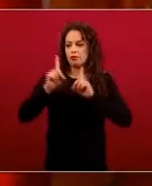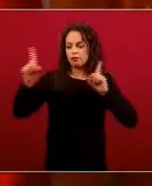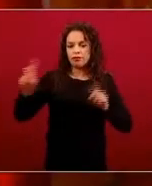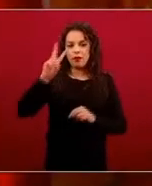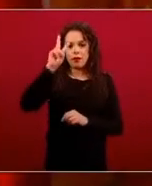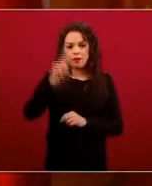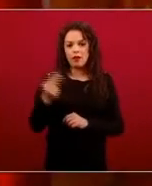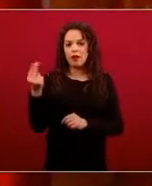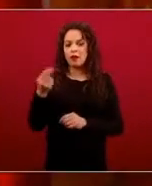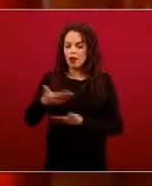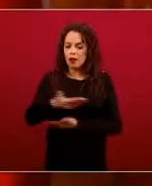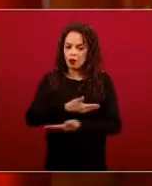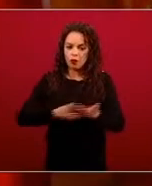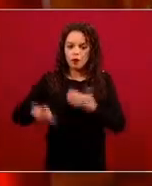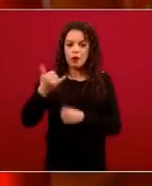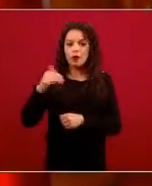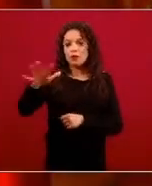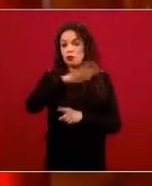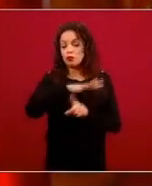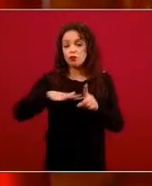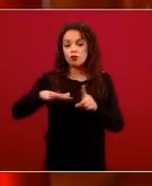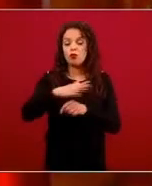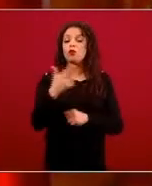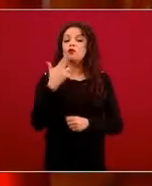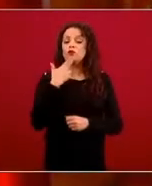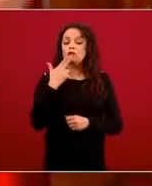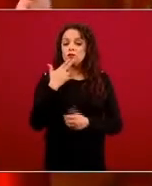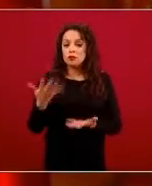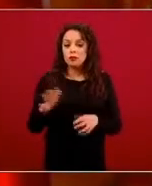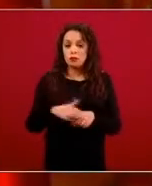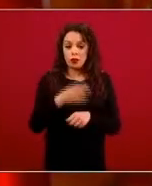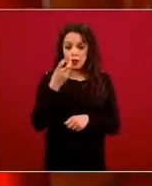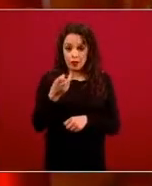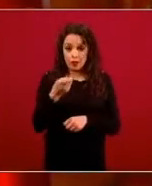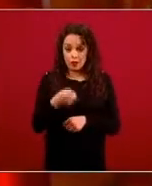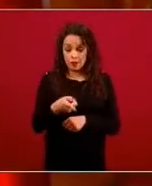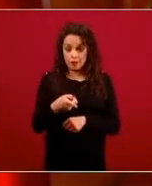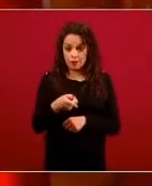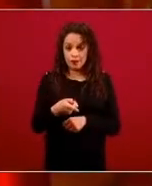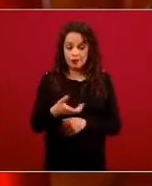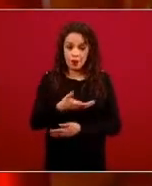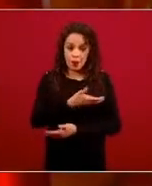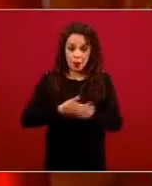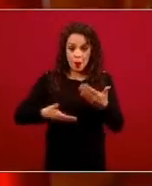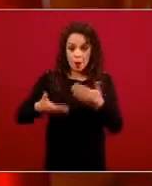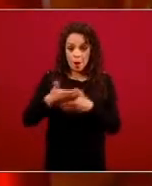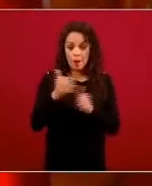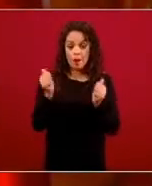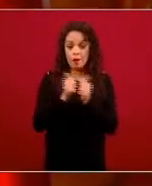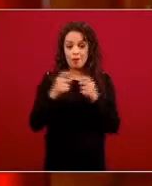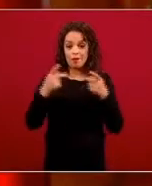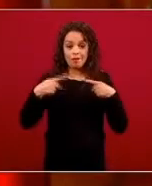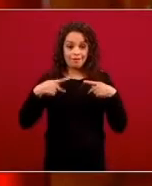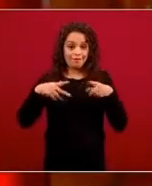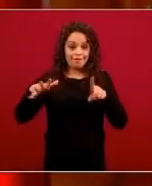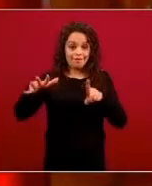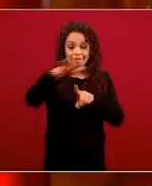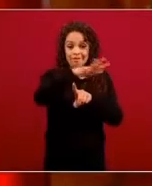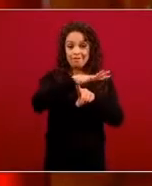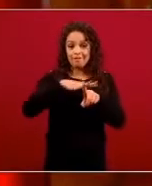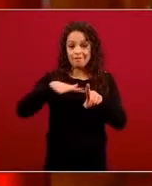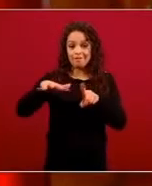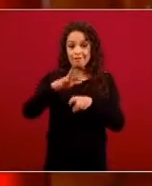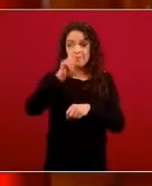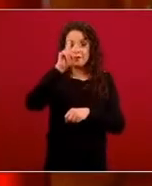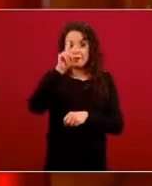a Susanna Safe Distance stay at home. And this new way of sharing information